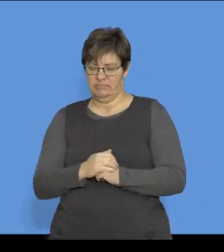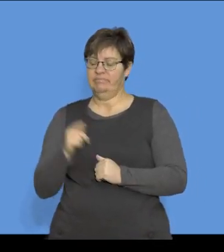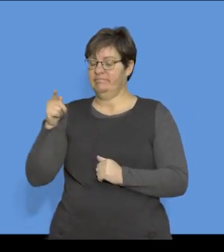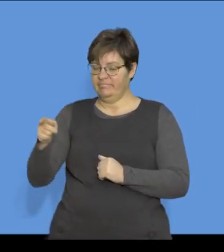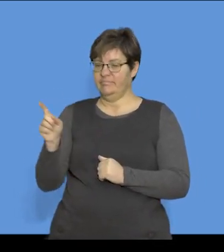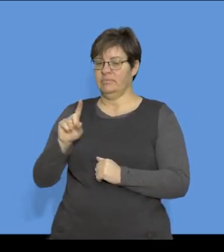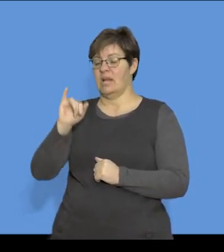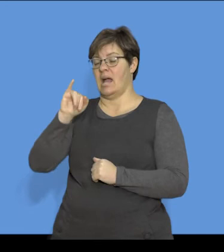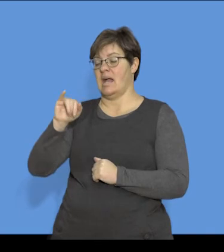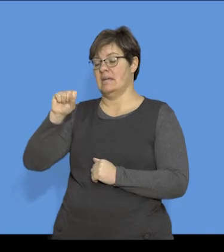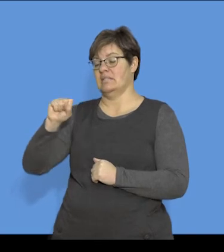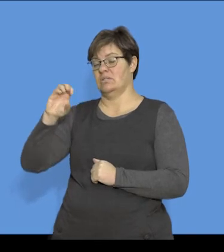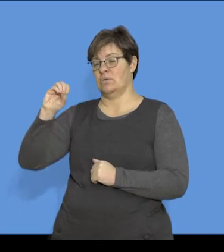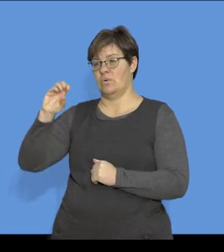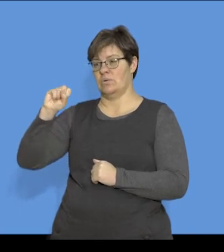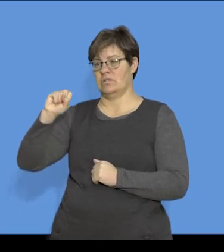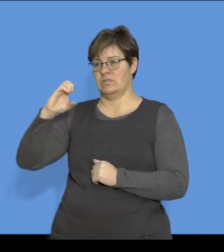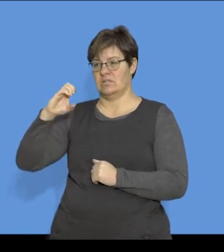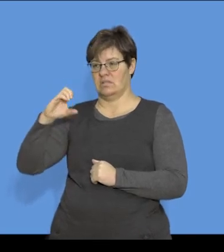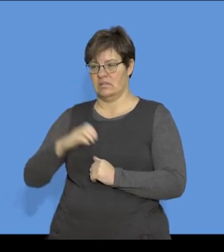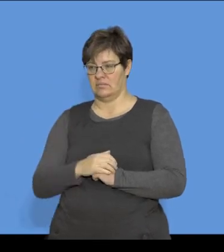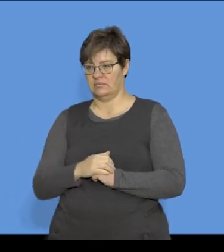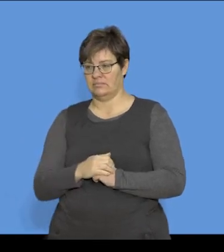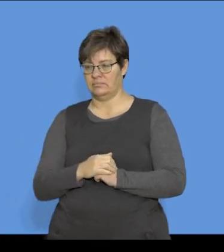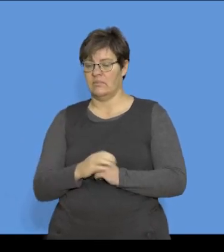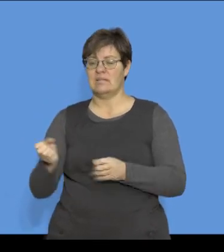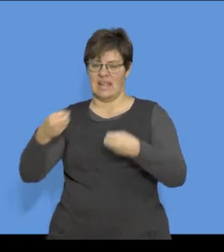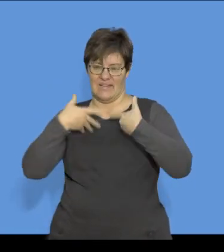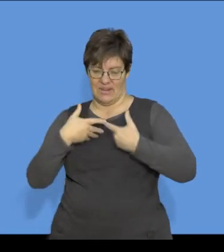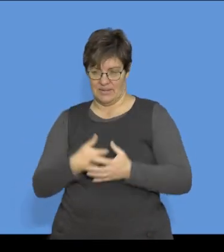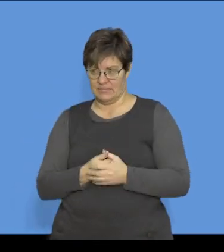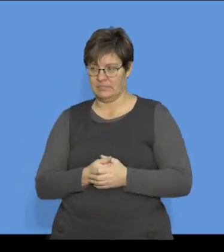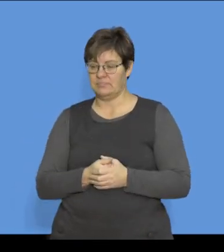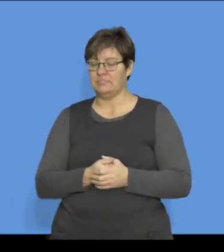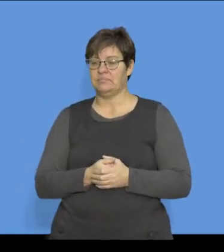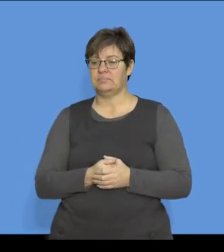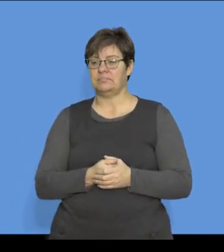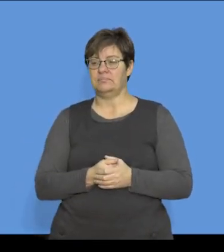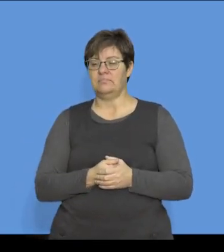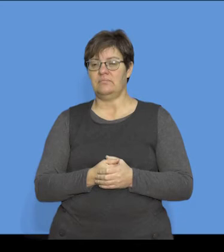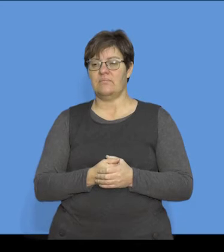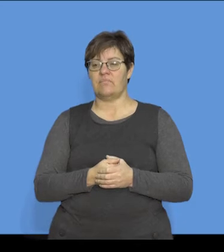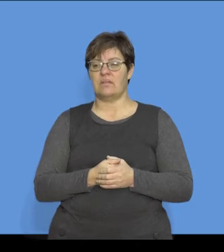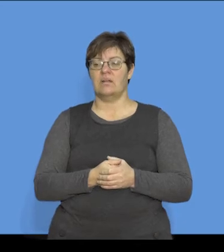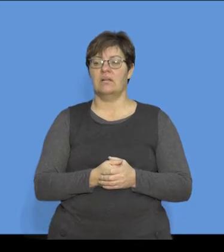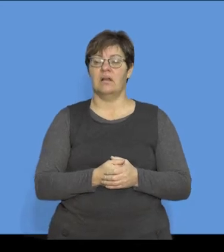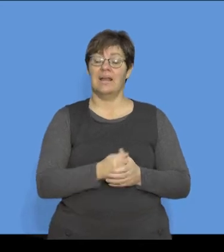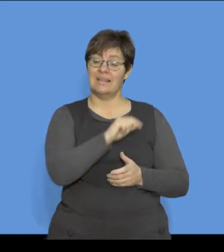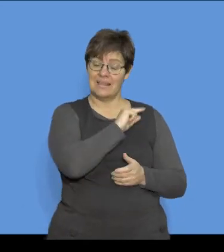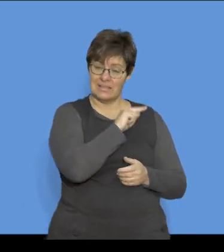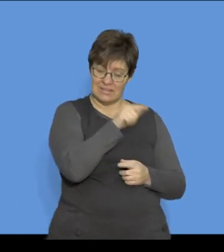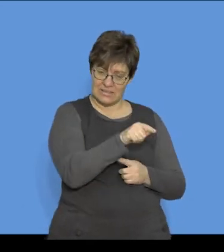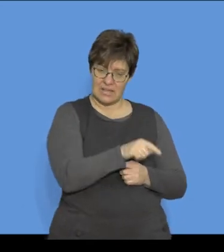this is because we can see it on the diagram, so this is a given. Therefore, it means that